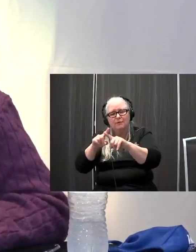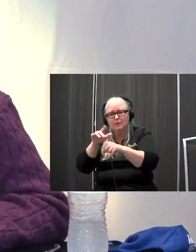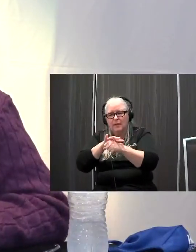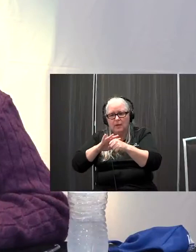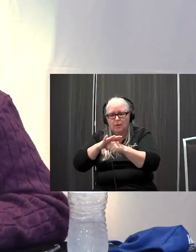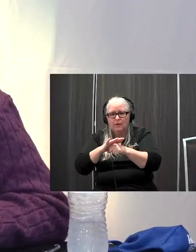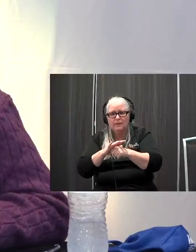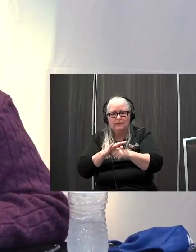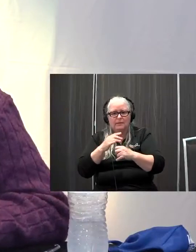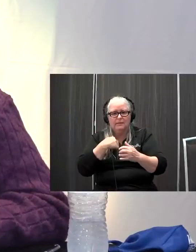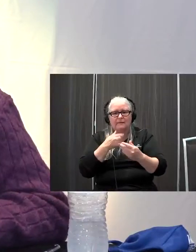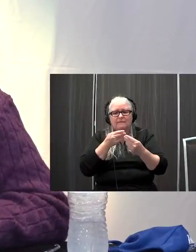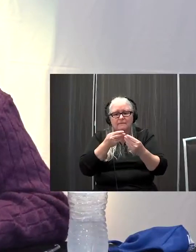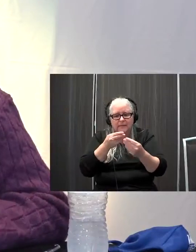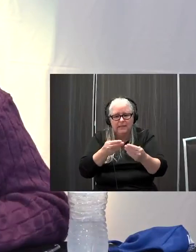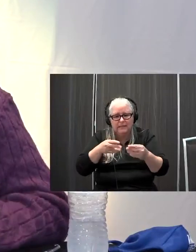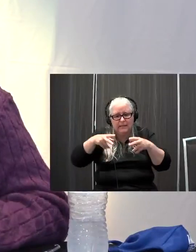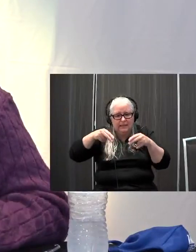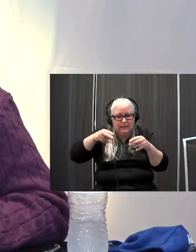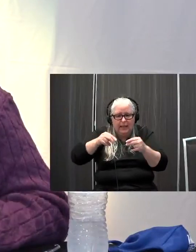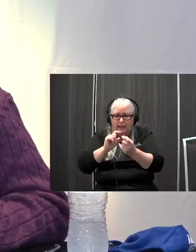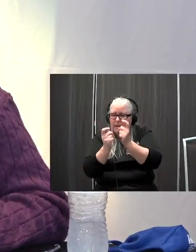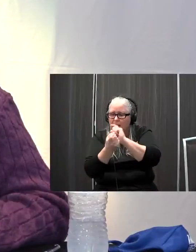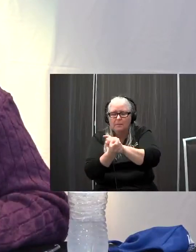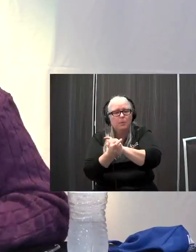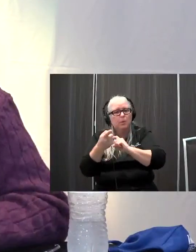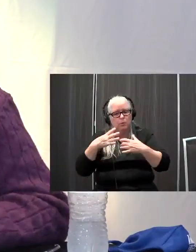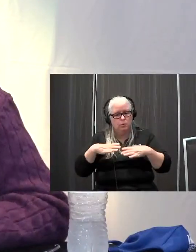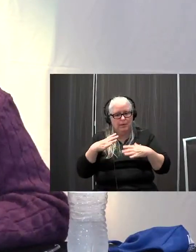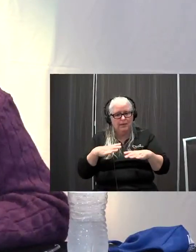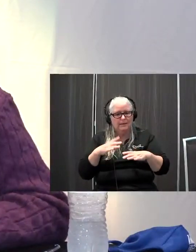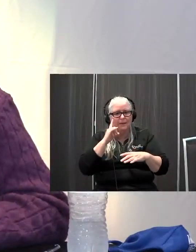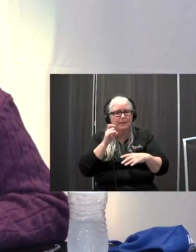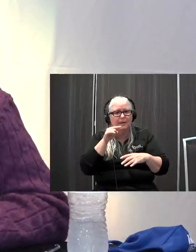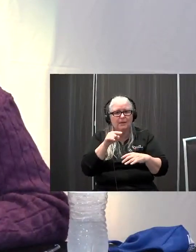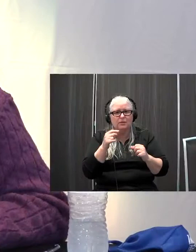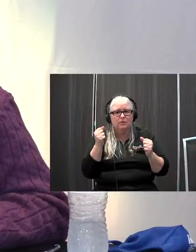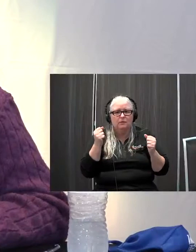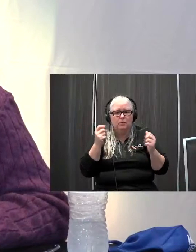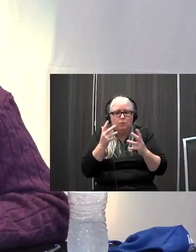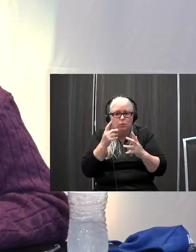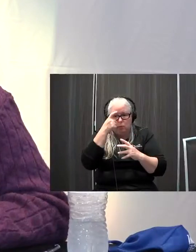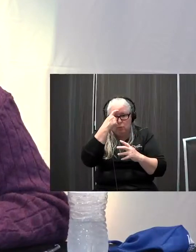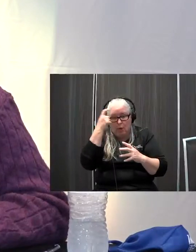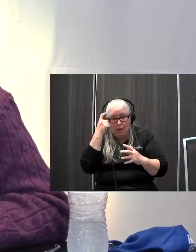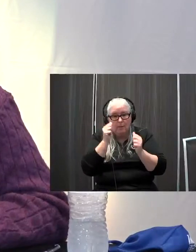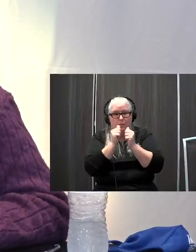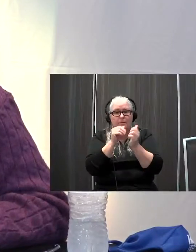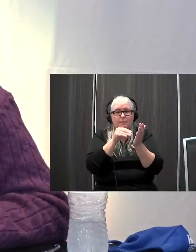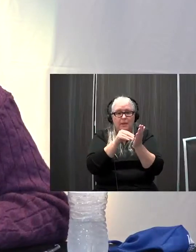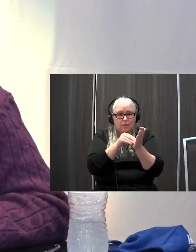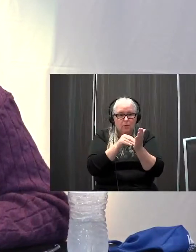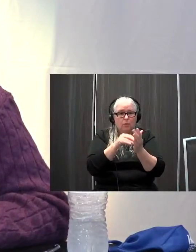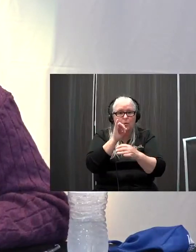in feeding, diapering, dressing, just because of the trauma from the medical procedures, blood draws, IVs, exams. I don't know who